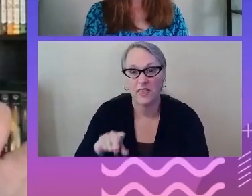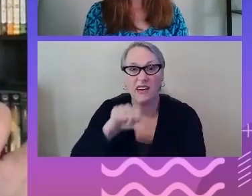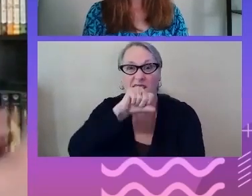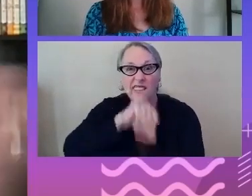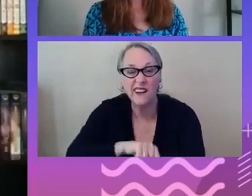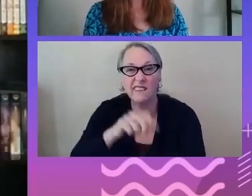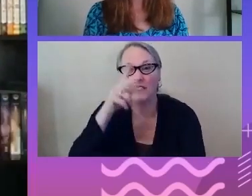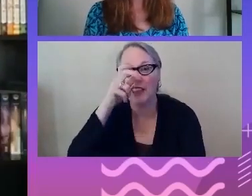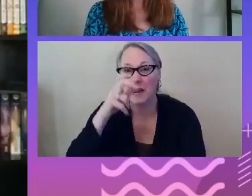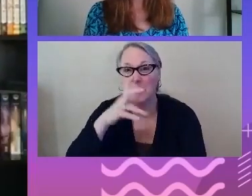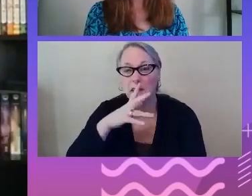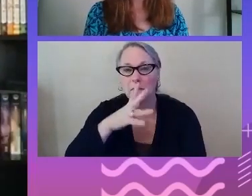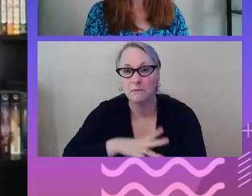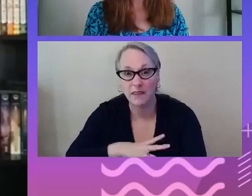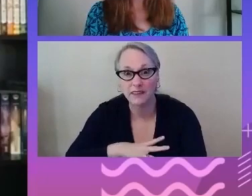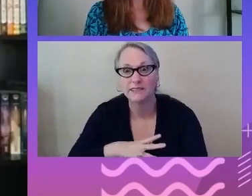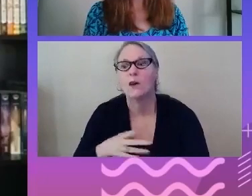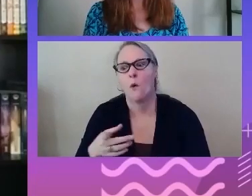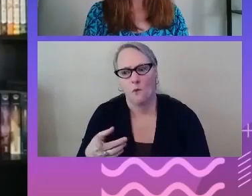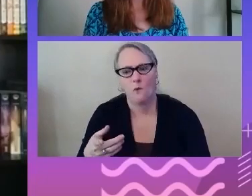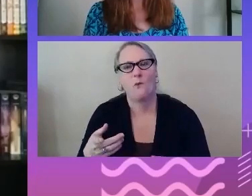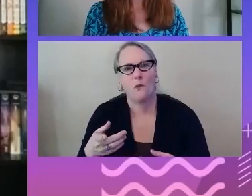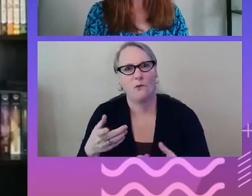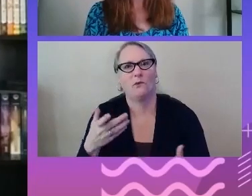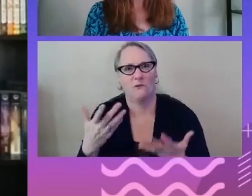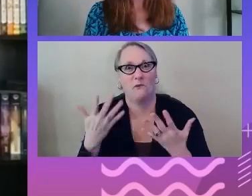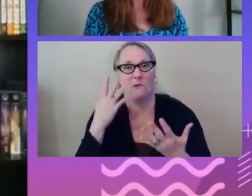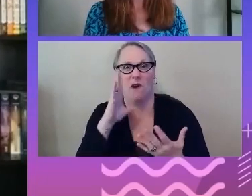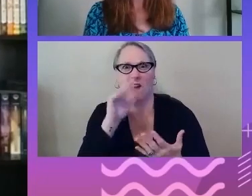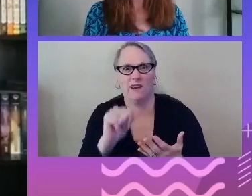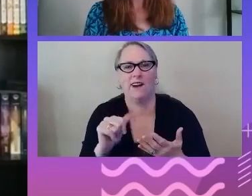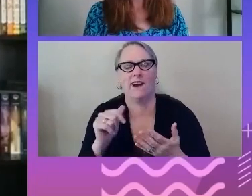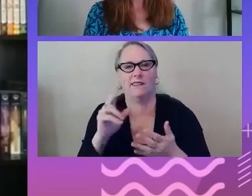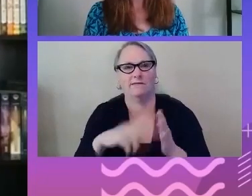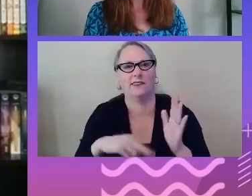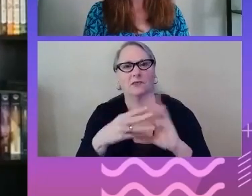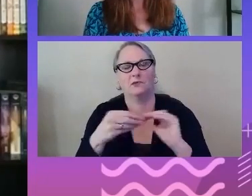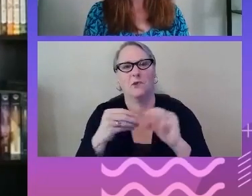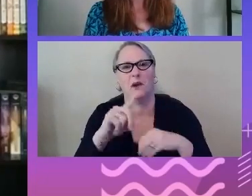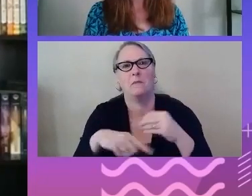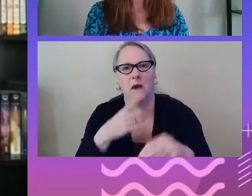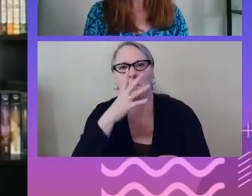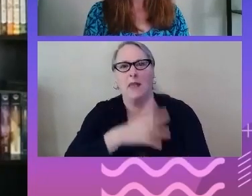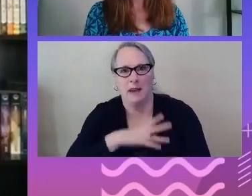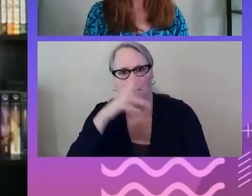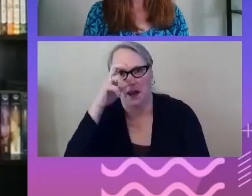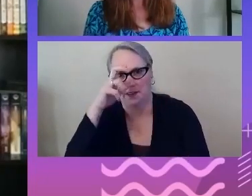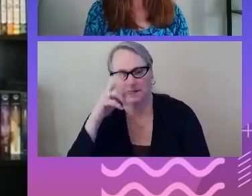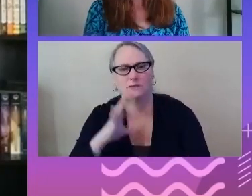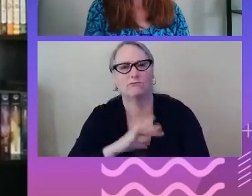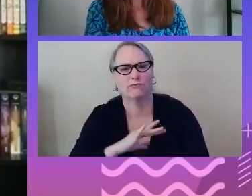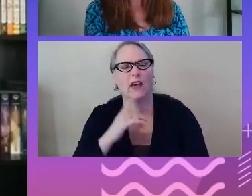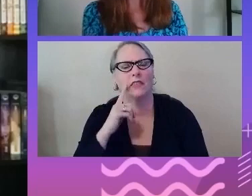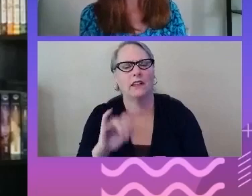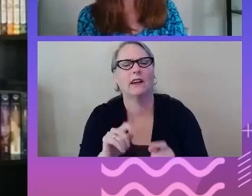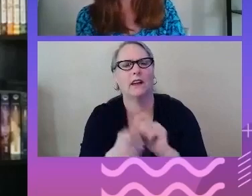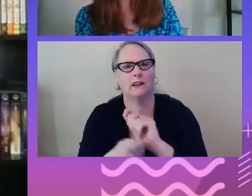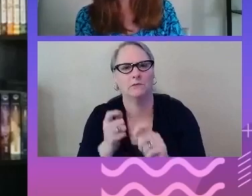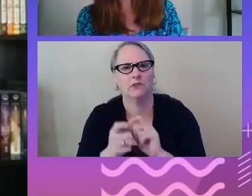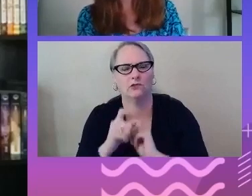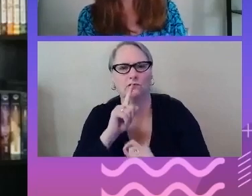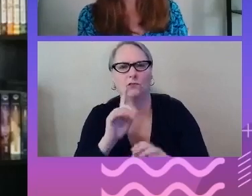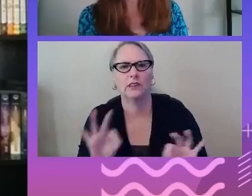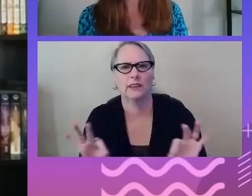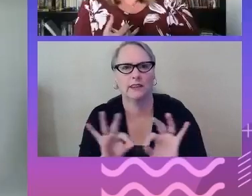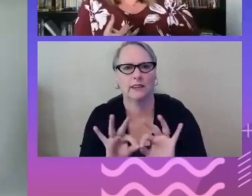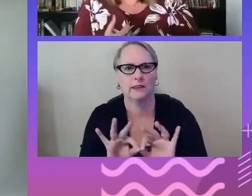ladybugs, right? So just thinking about all those principles as we're working through those adaptations, I think is really key. Yeah, those